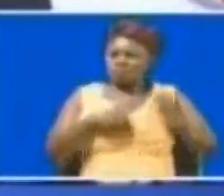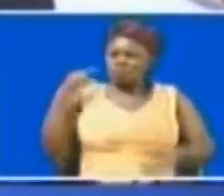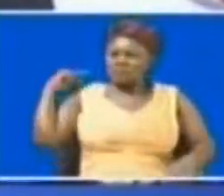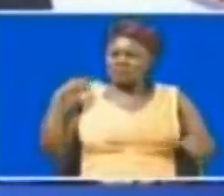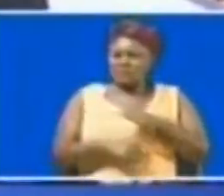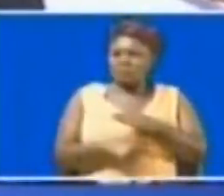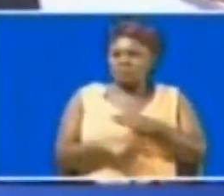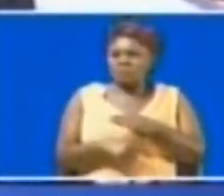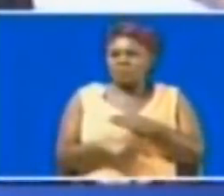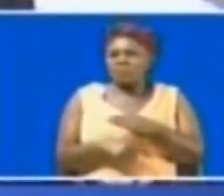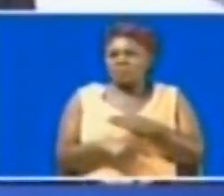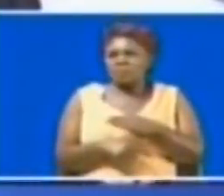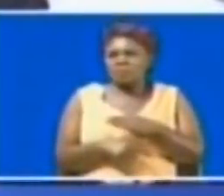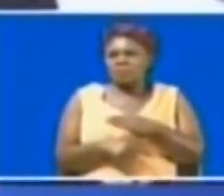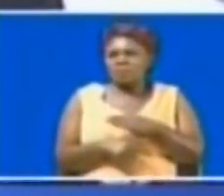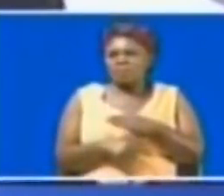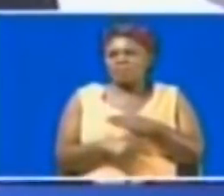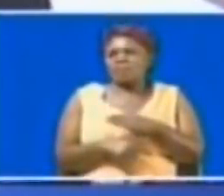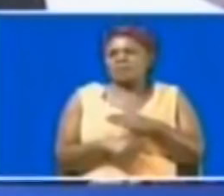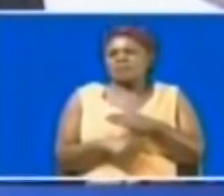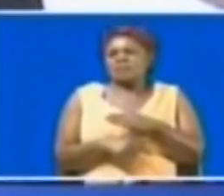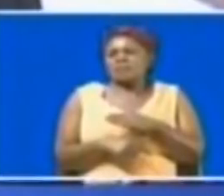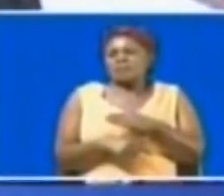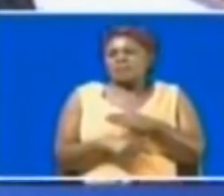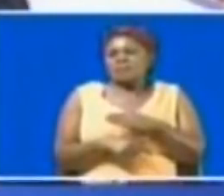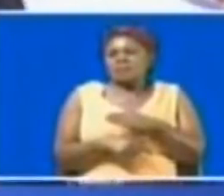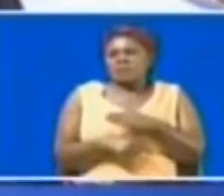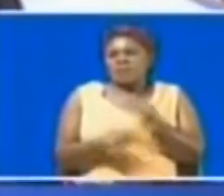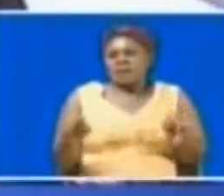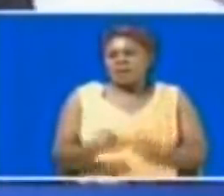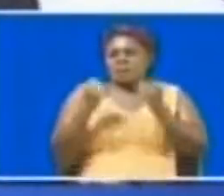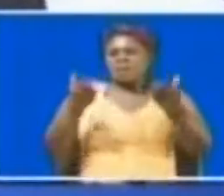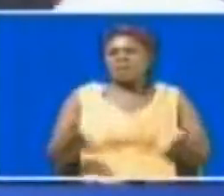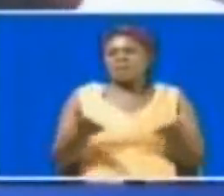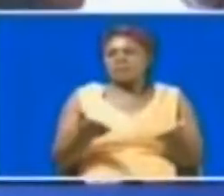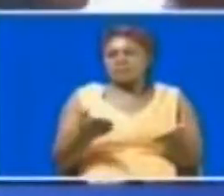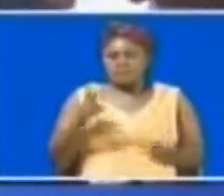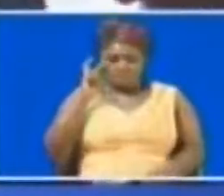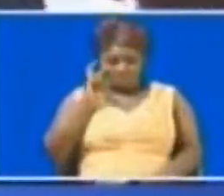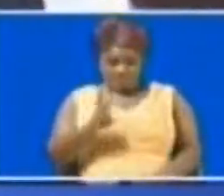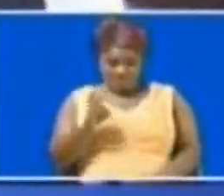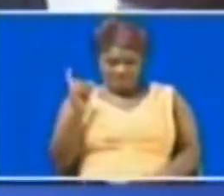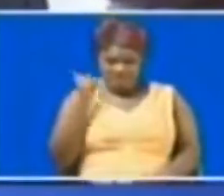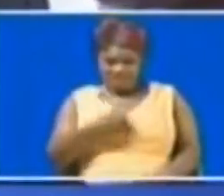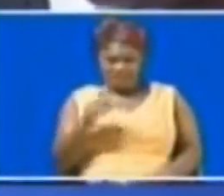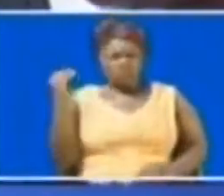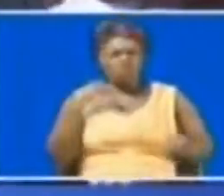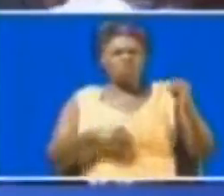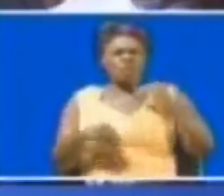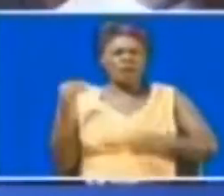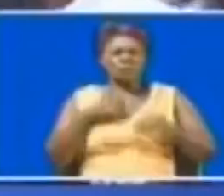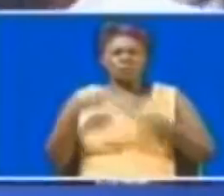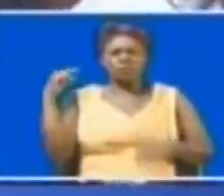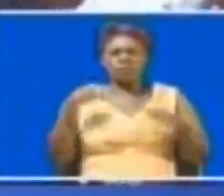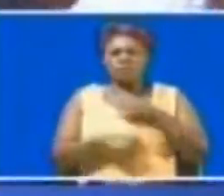taking place here, because and the level of impunity whatever is happening here, because what we are witnessing is level of impunity.